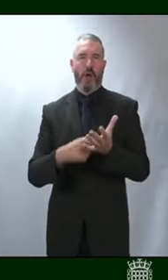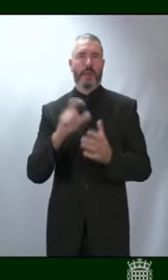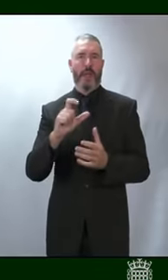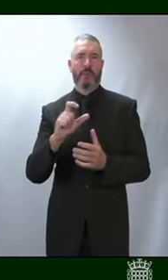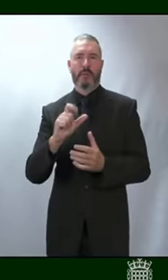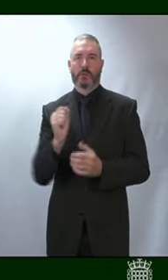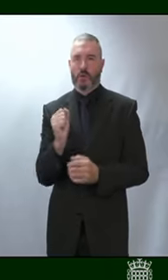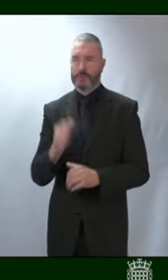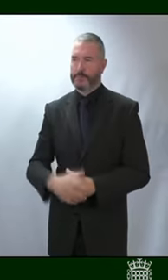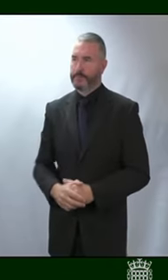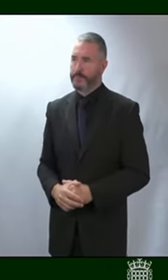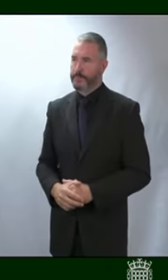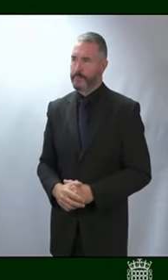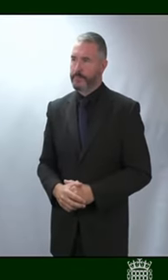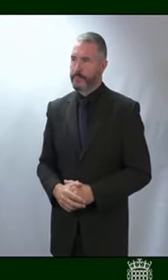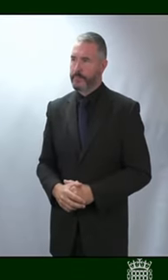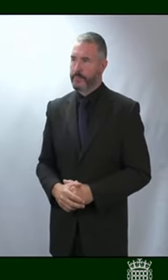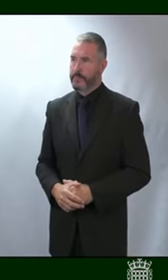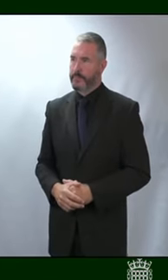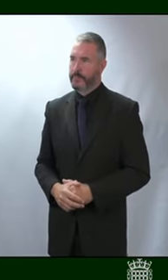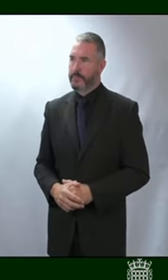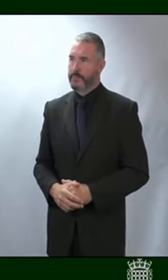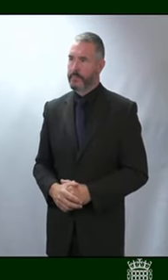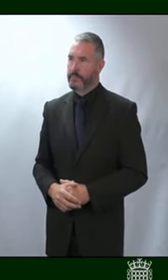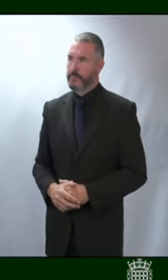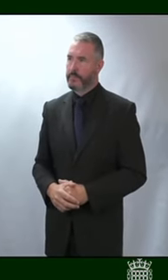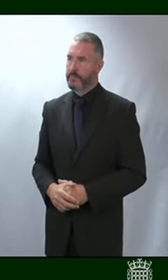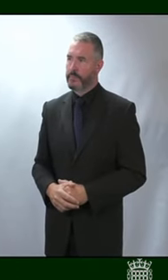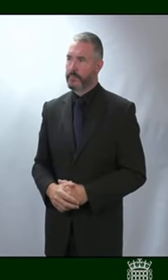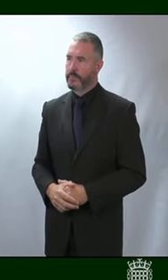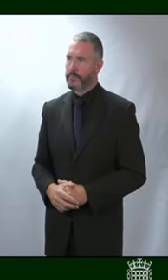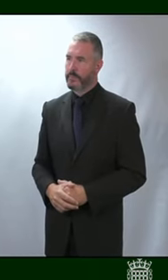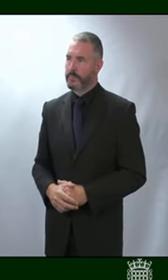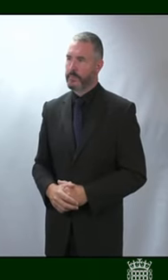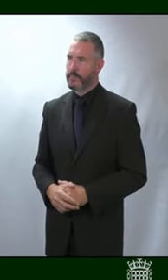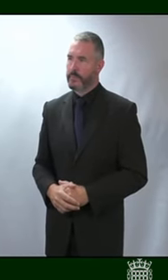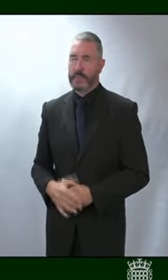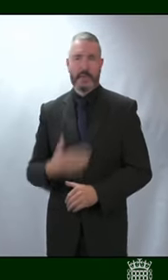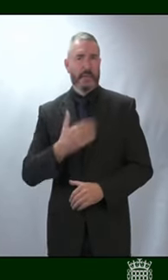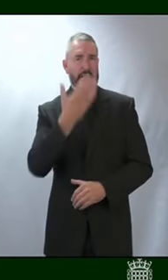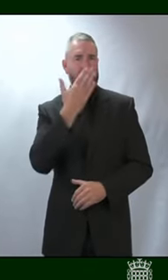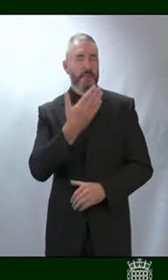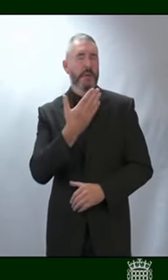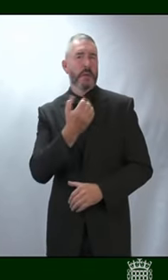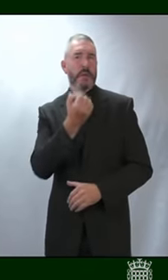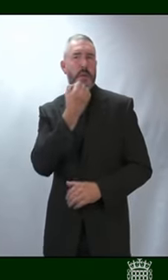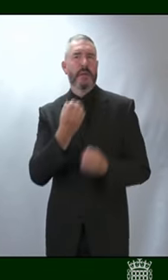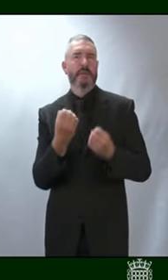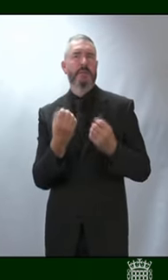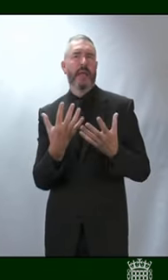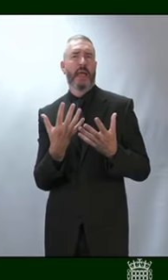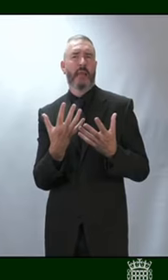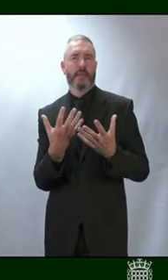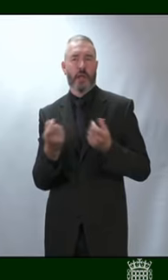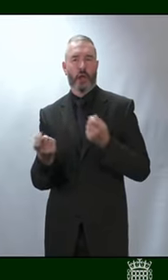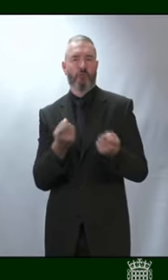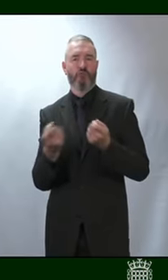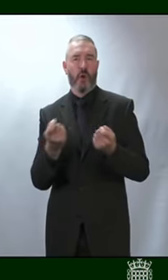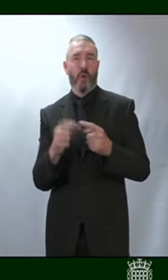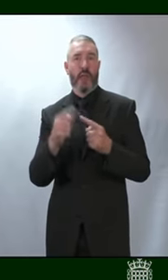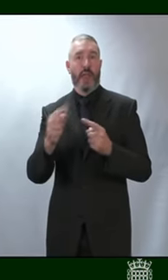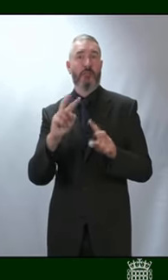Cowan. Thank you, Mr. Speaker. The word is that Downing Street is taking control of the upcoming review